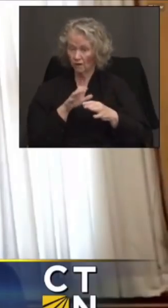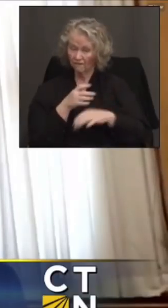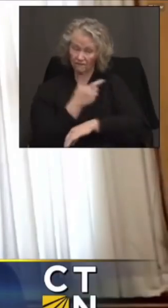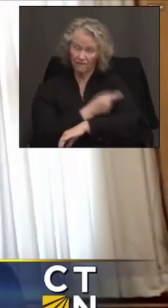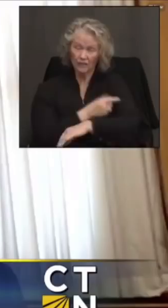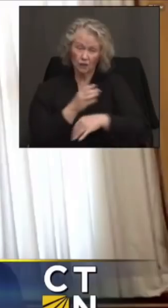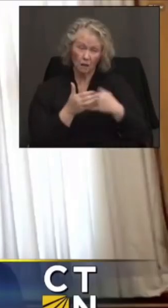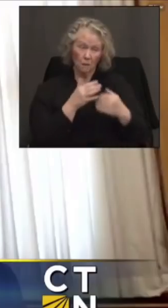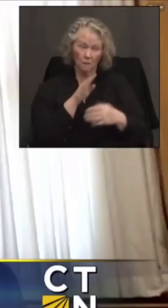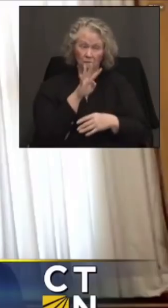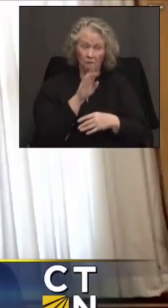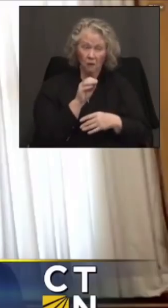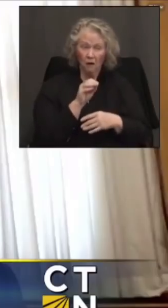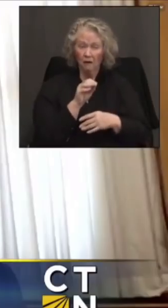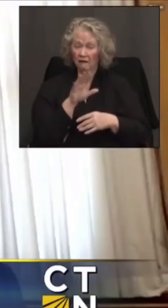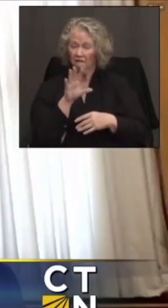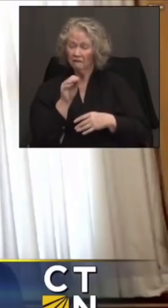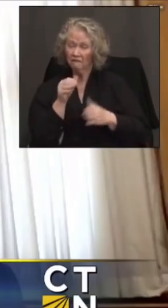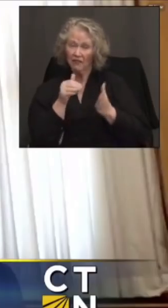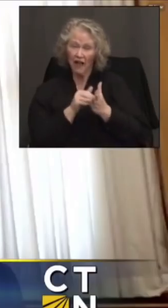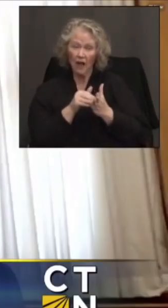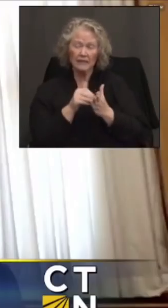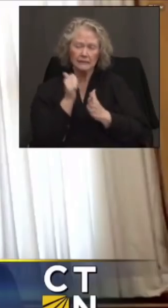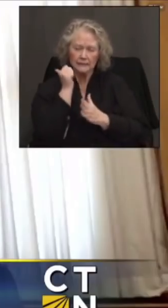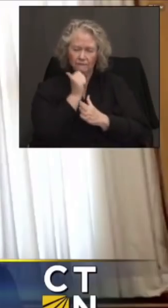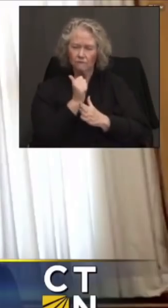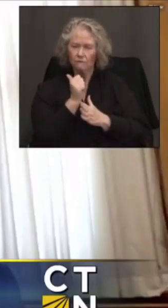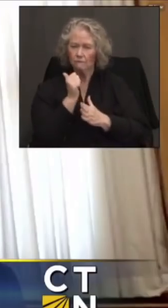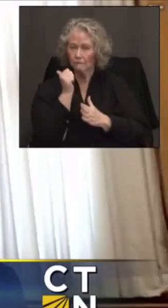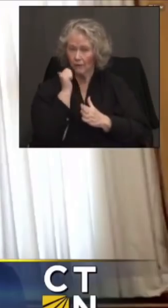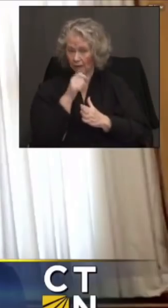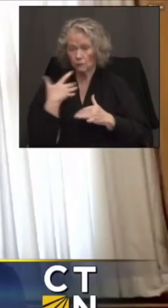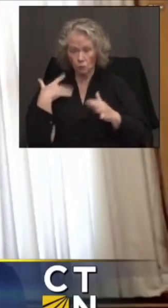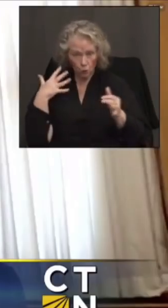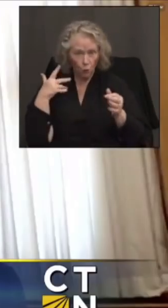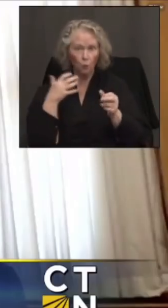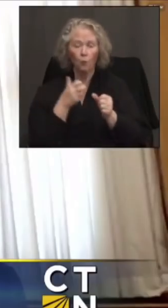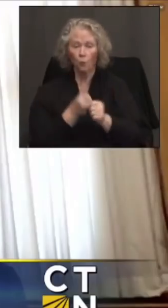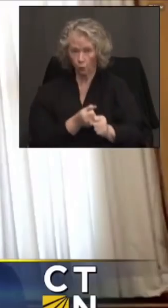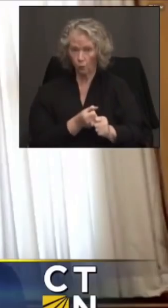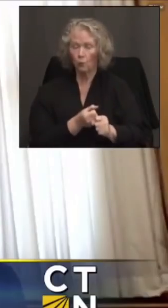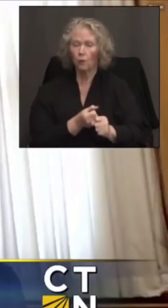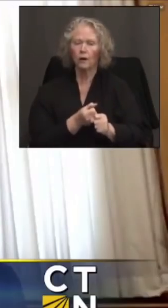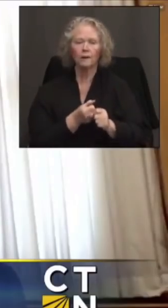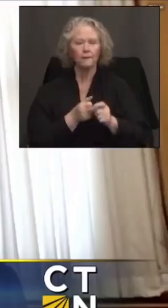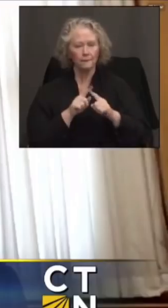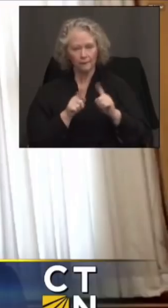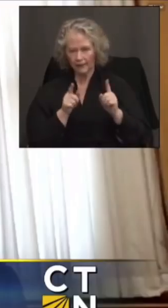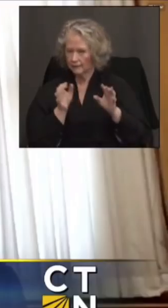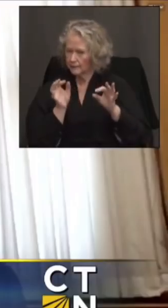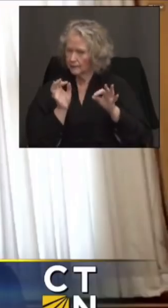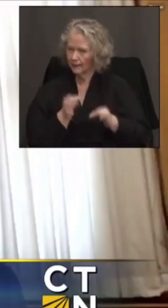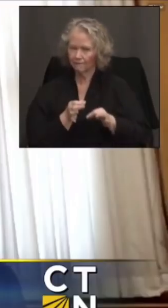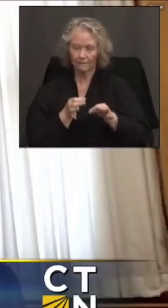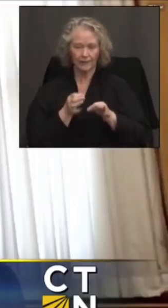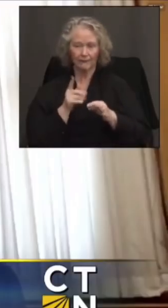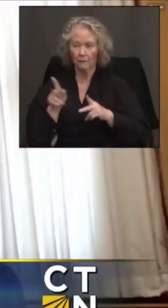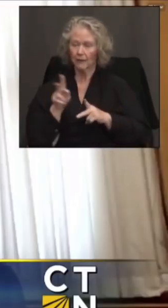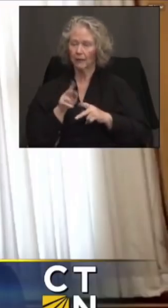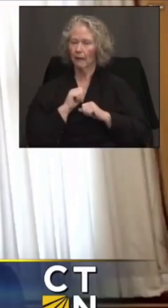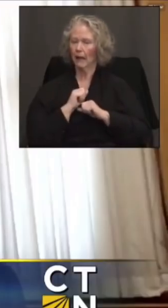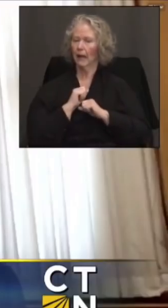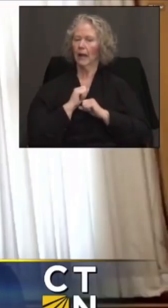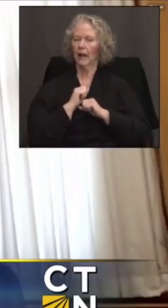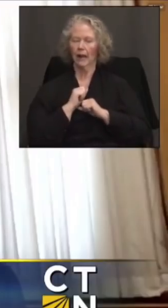day right now. And so we're working our way through that backlog as we had hoped to. But certainly, if you've been holding out, if you've